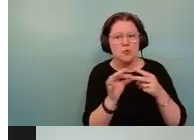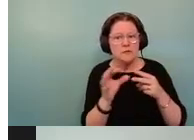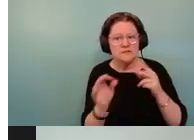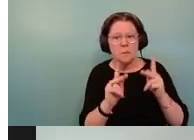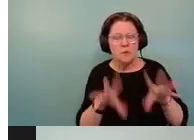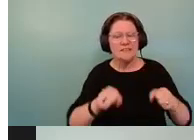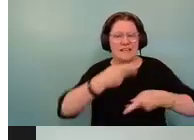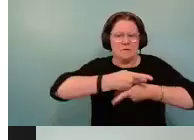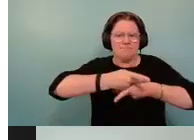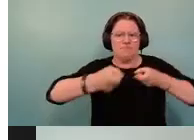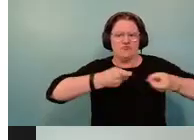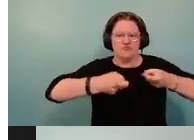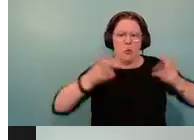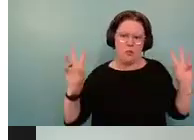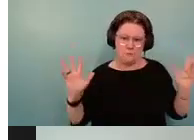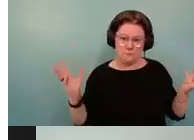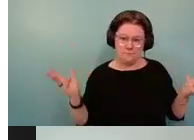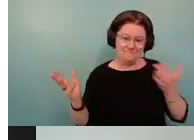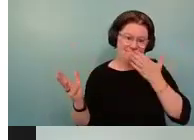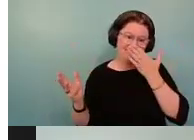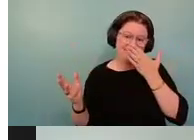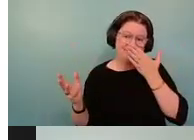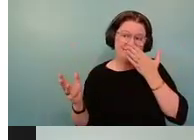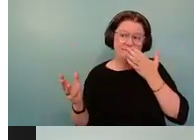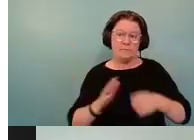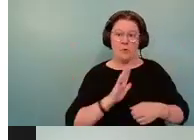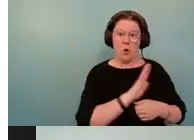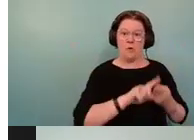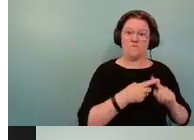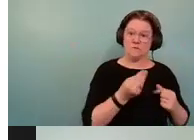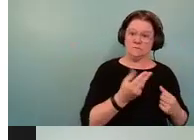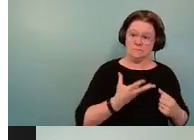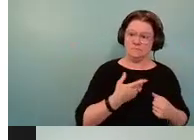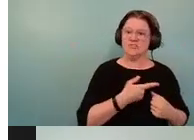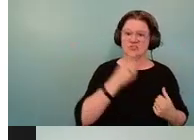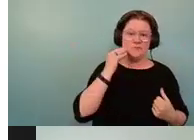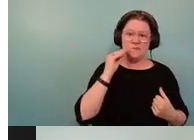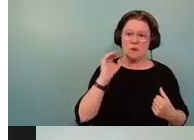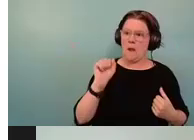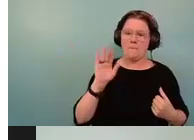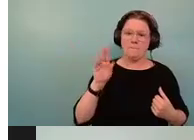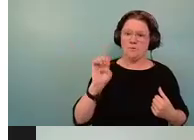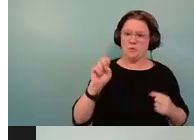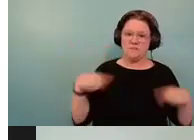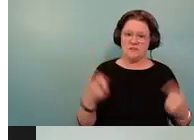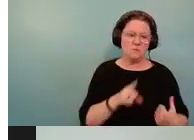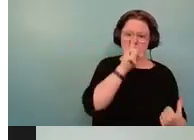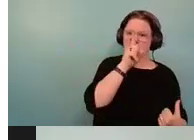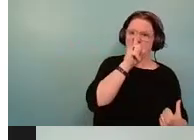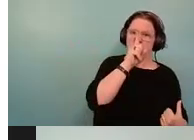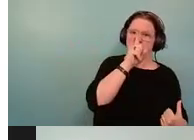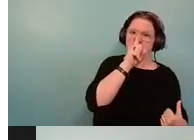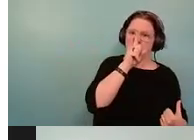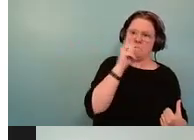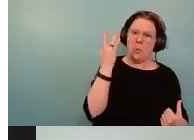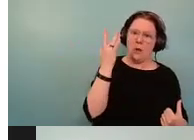to take all that choice away from her. And so friends of hers have told me she's been abused since then, but she's not reported it because